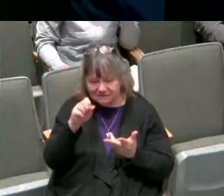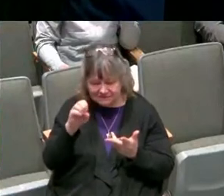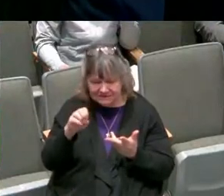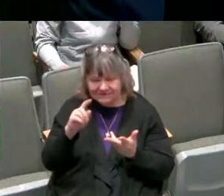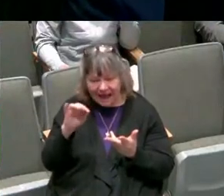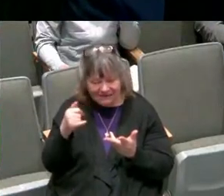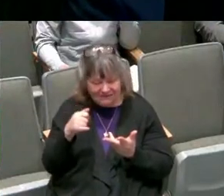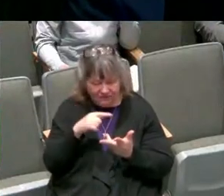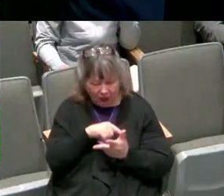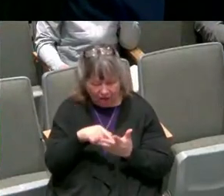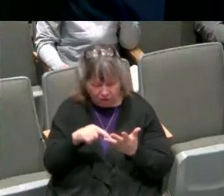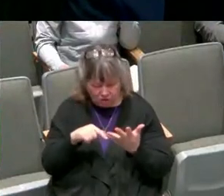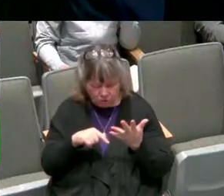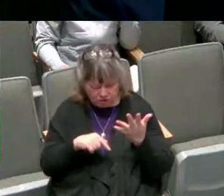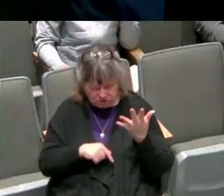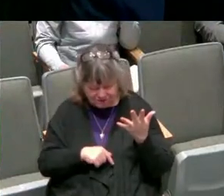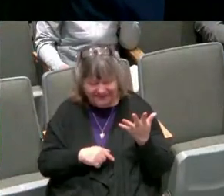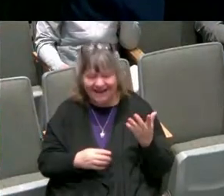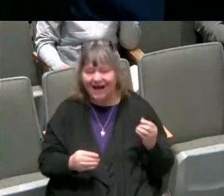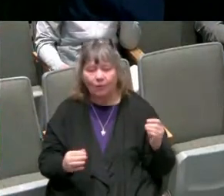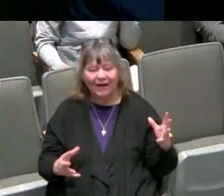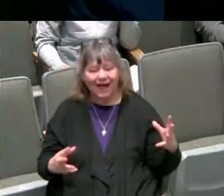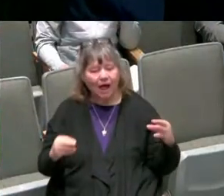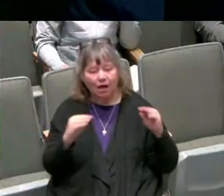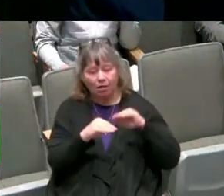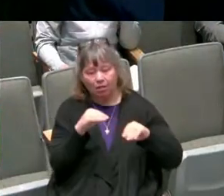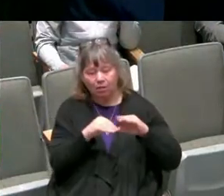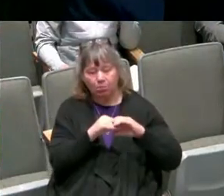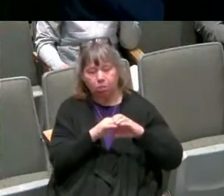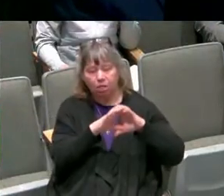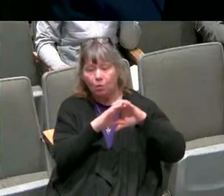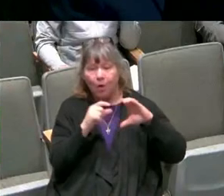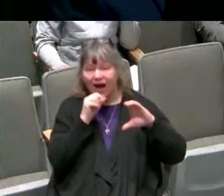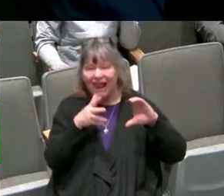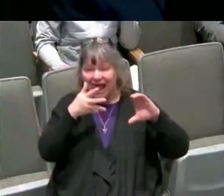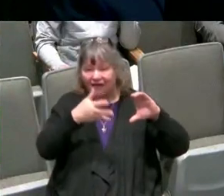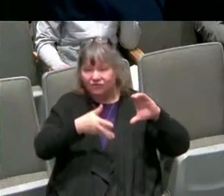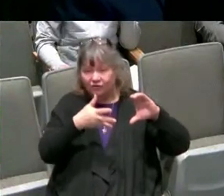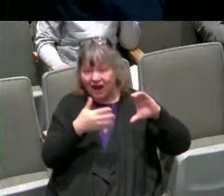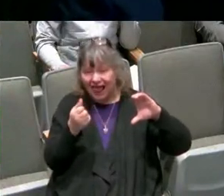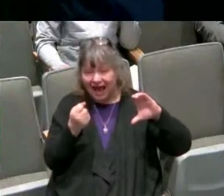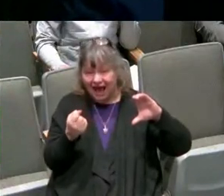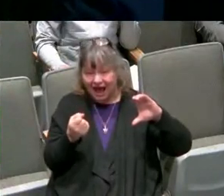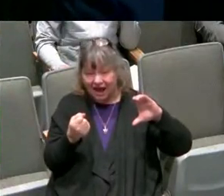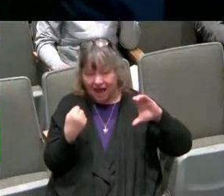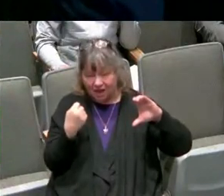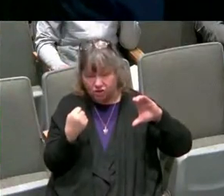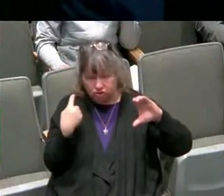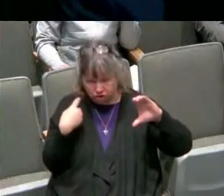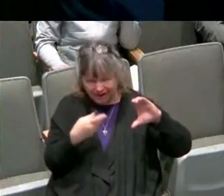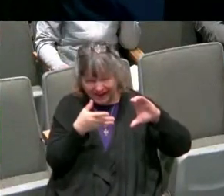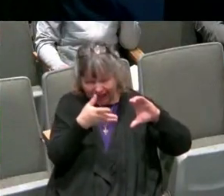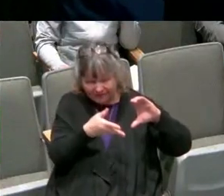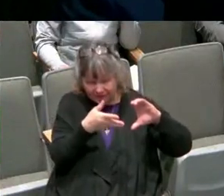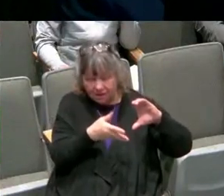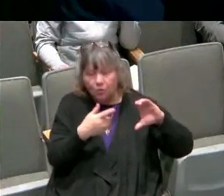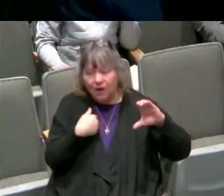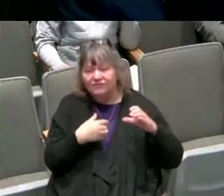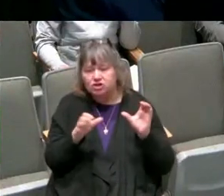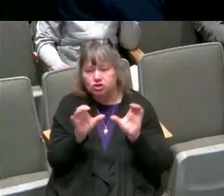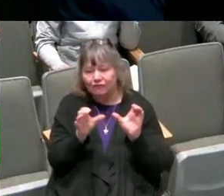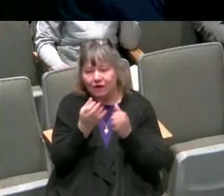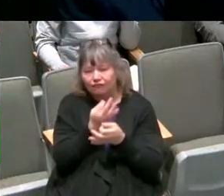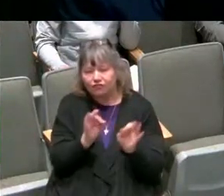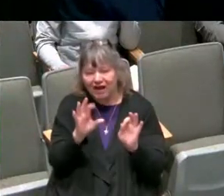other sources went into a pot and what wasn't spent at the end of last year went into an amount of certified